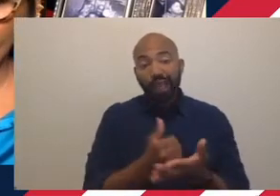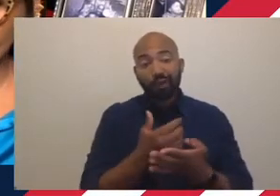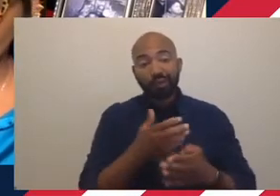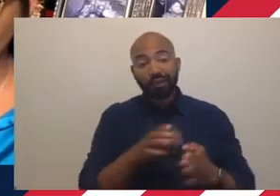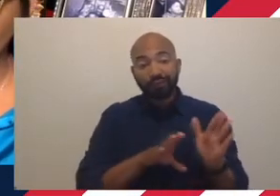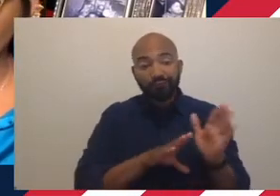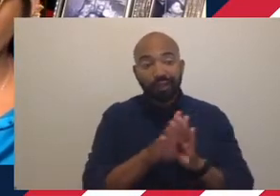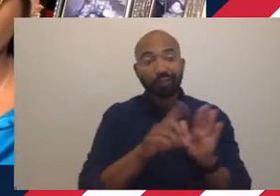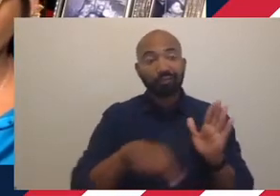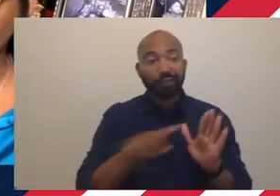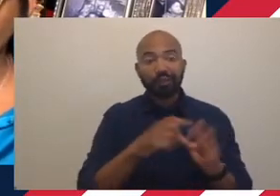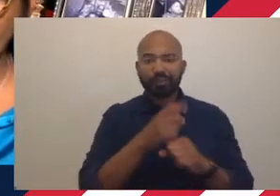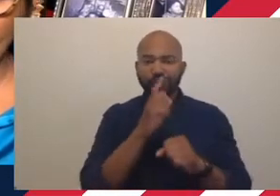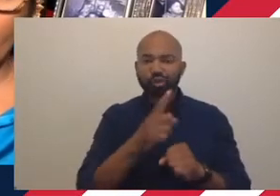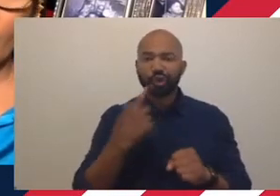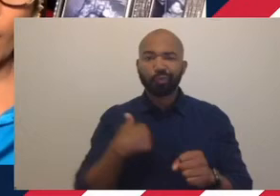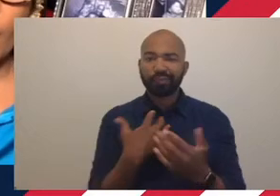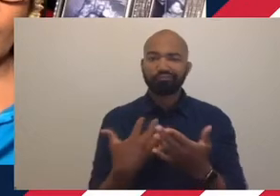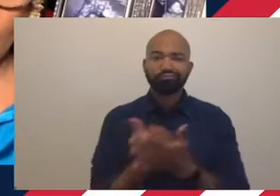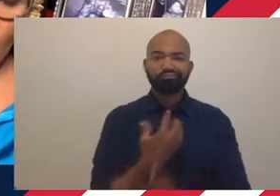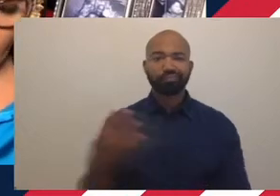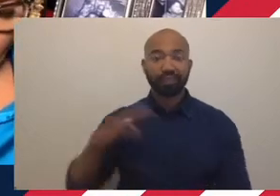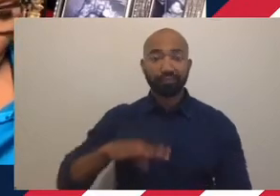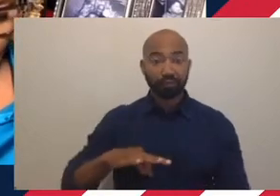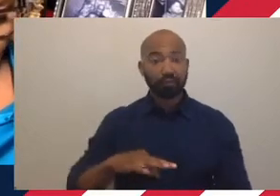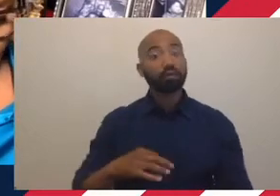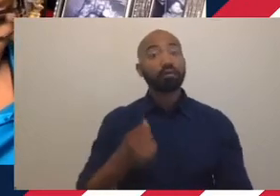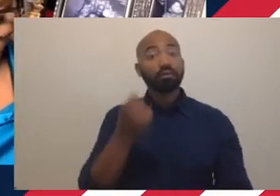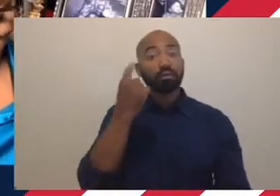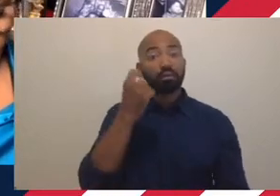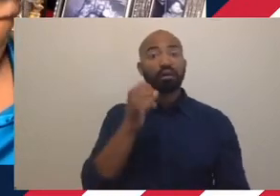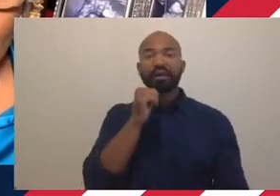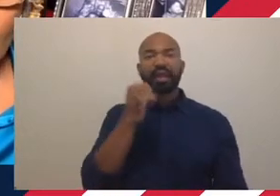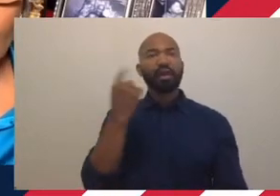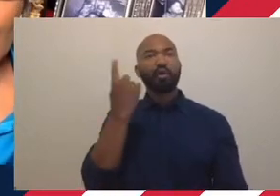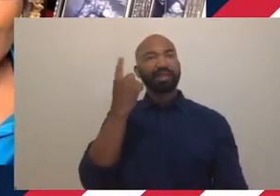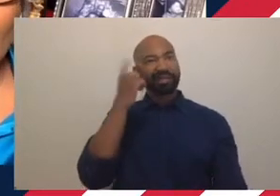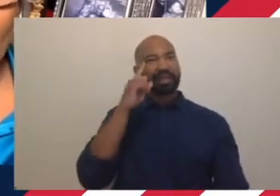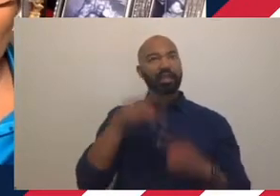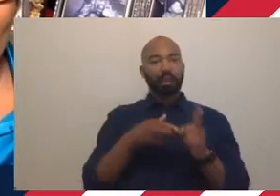everyone. So it really has pushed us to expand our view of just what we can do.